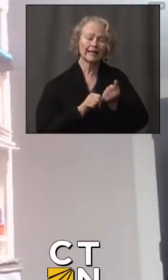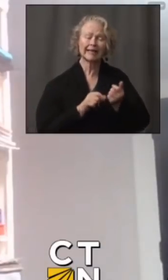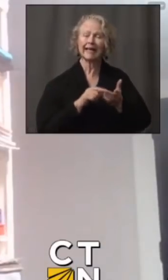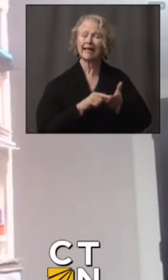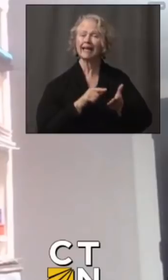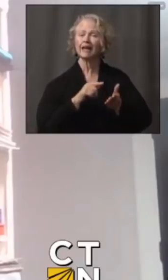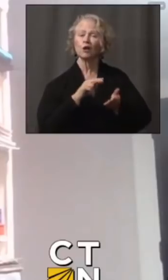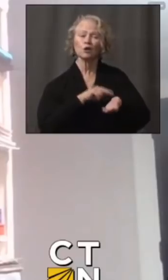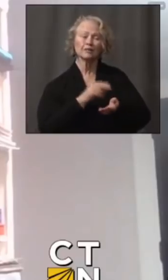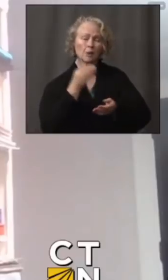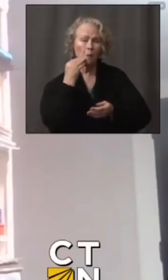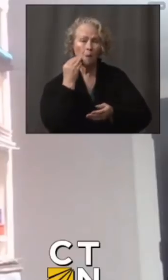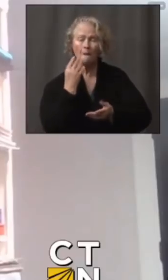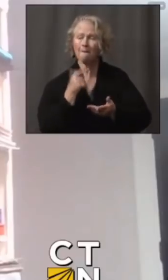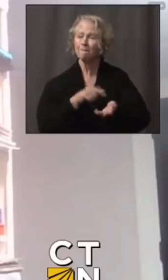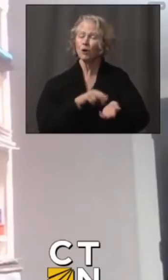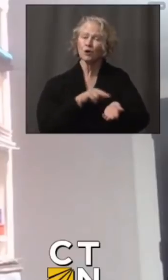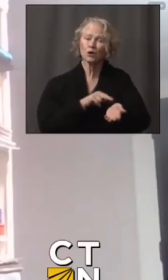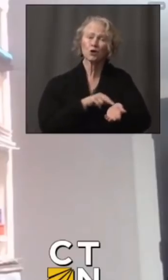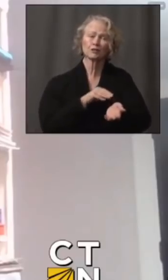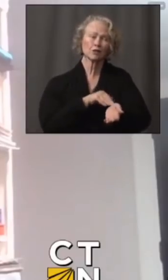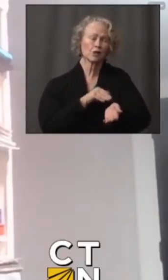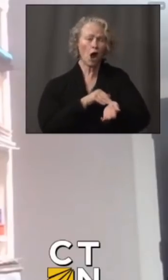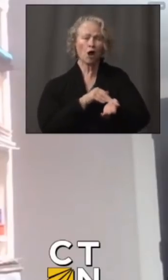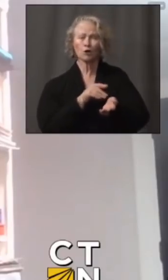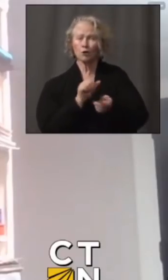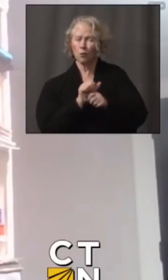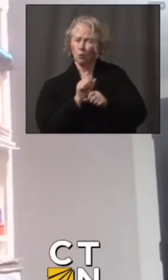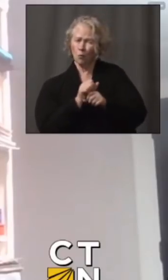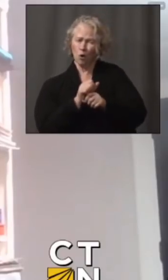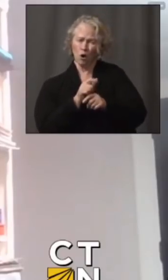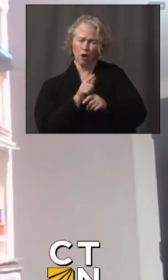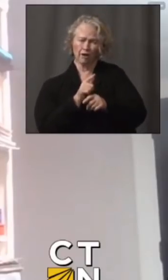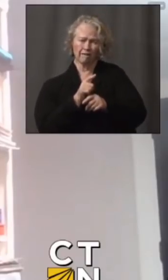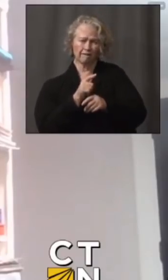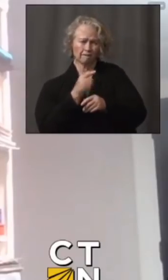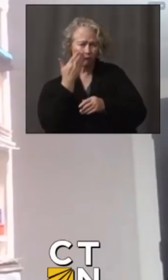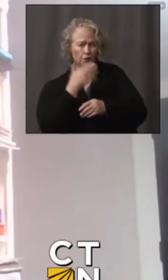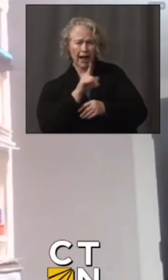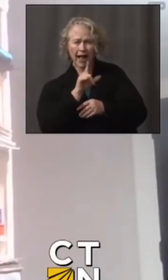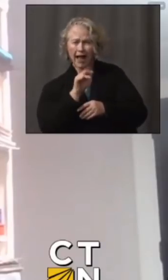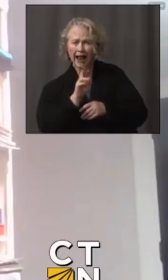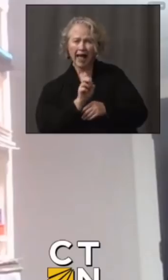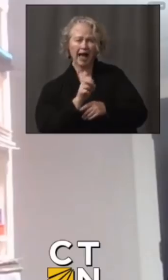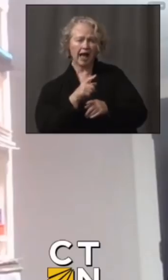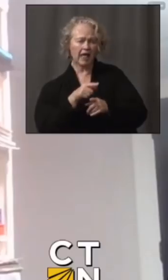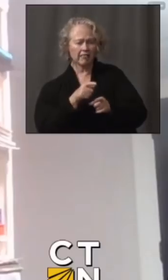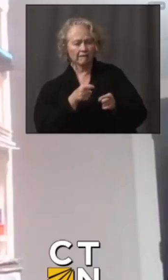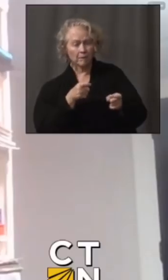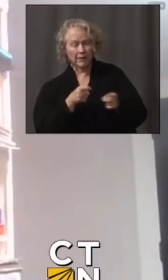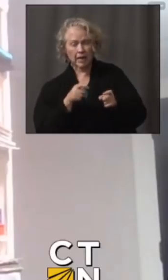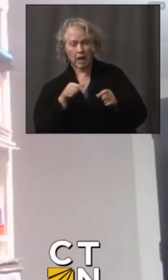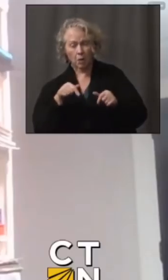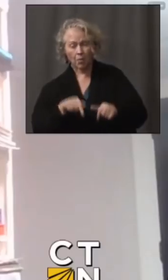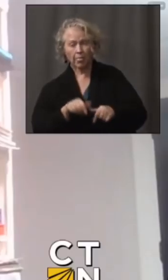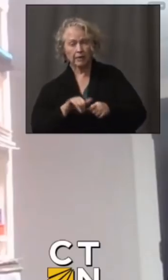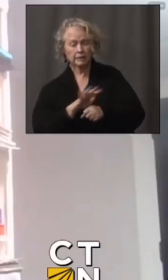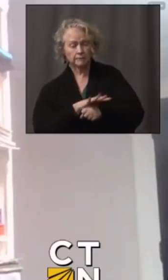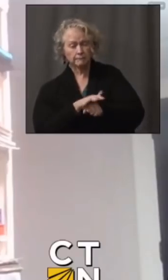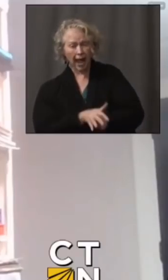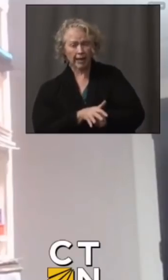homes and nurses and doctors on the front lines in Connecticut who have been dealing with this